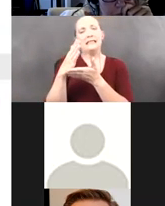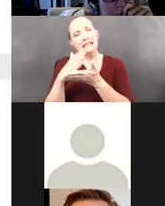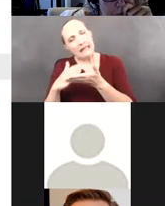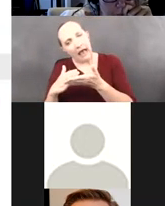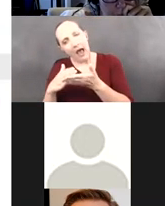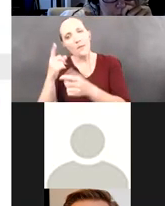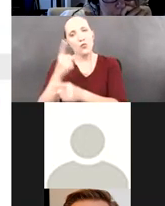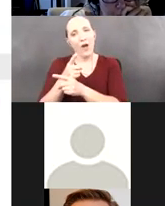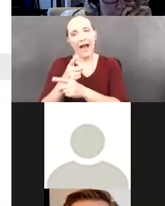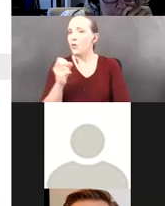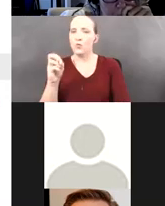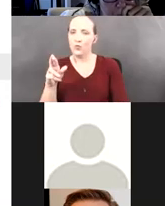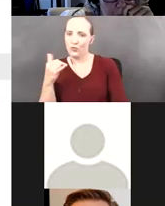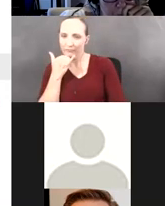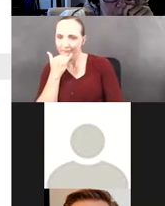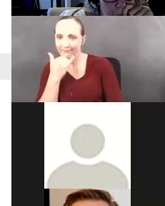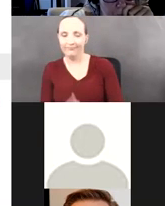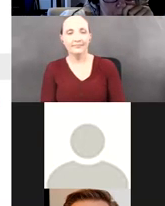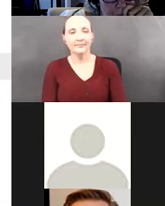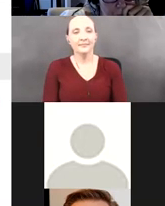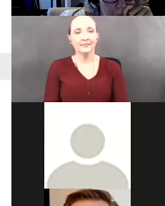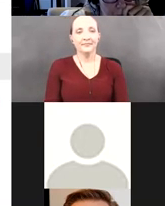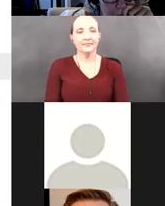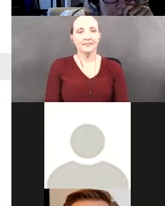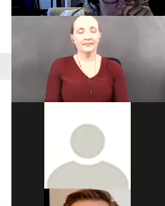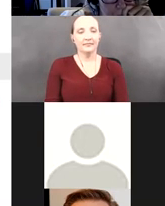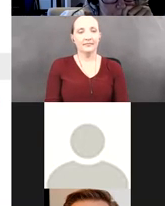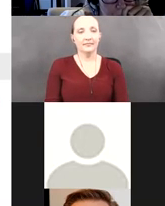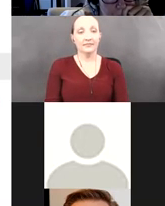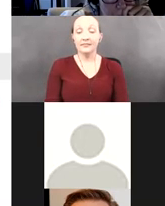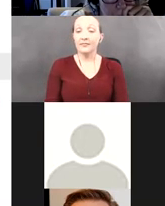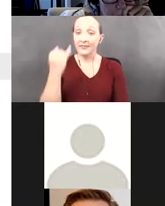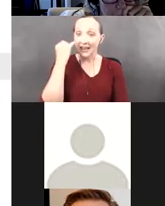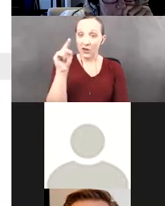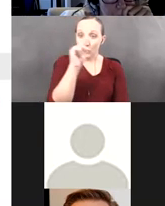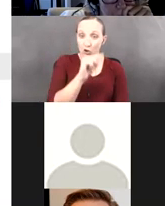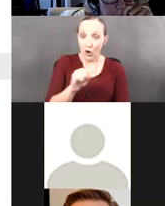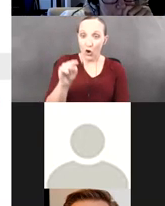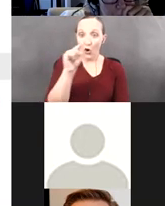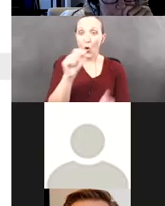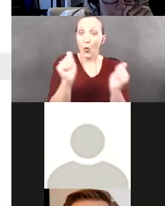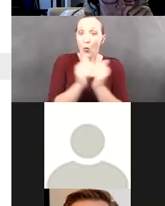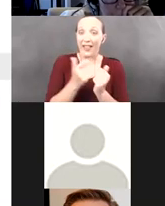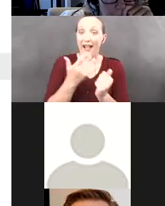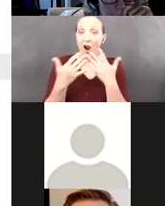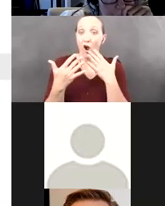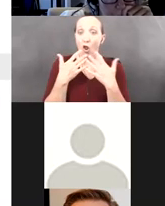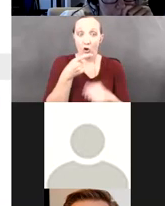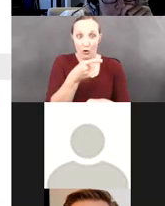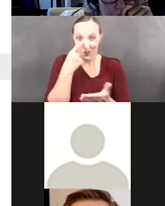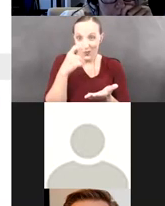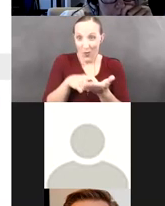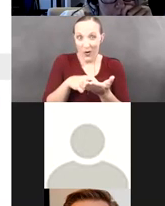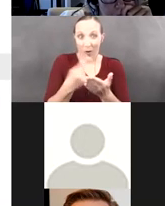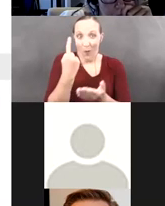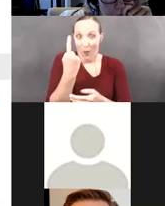mostrar si or contestó incorrect. correctamente o parte correcto If the o circle is incorrecto. shaded, As you see Si el here círculo above number está